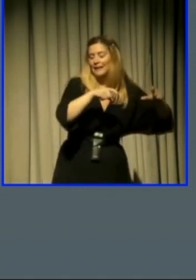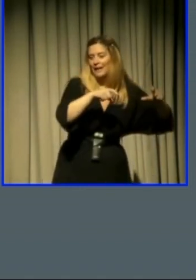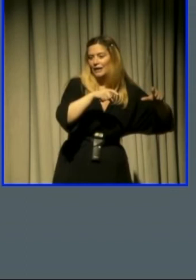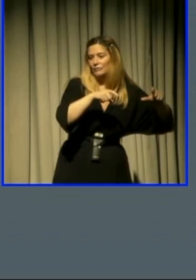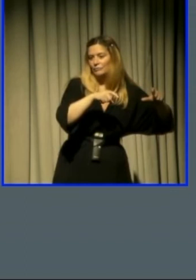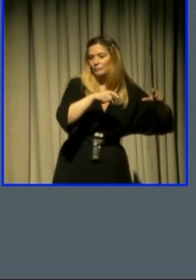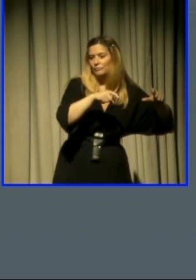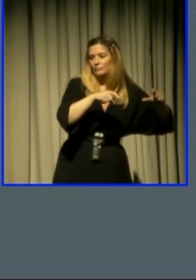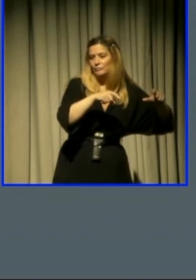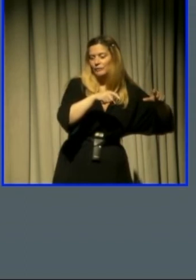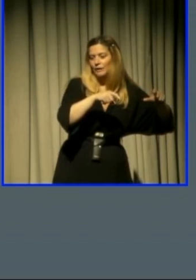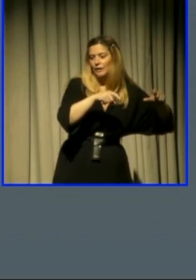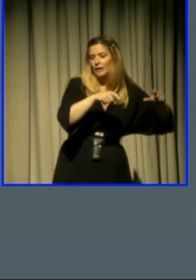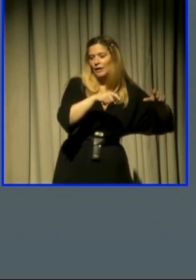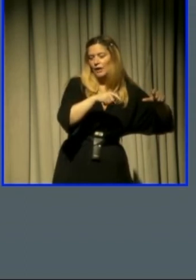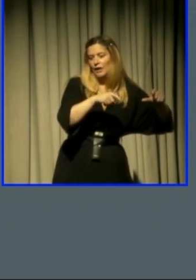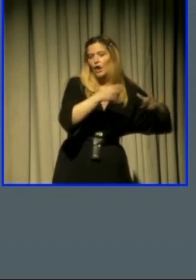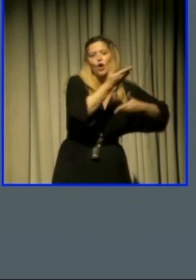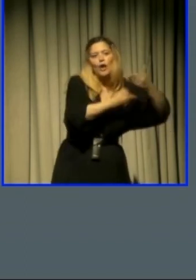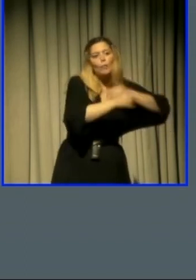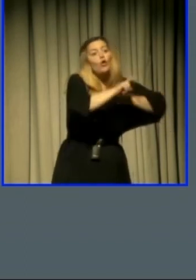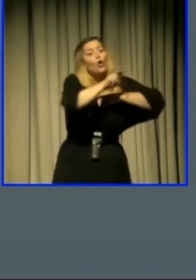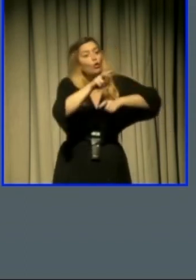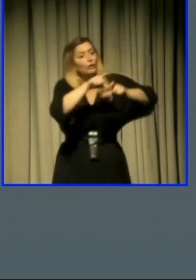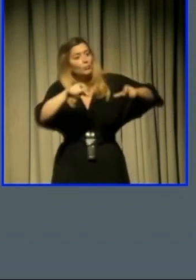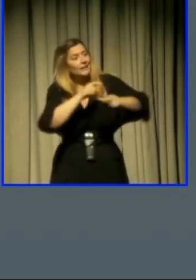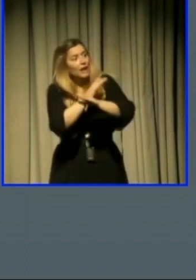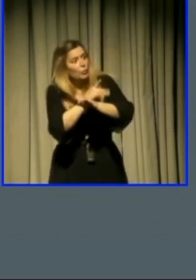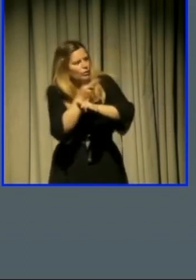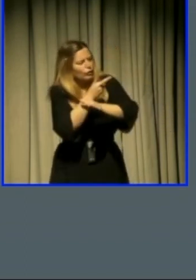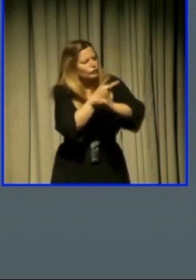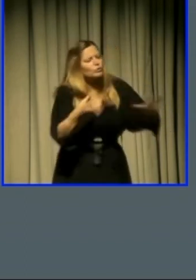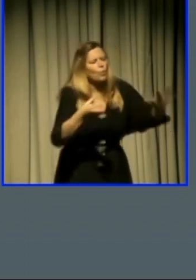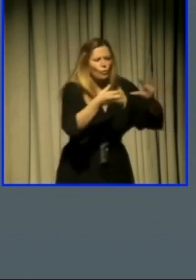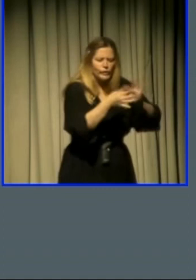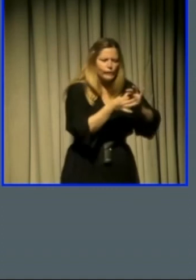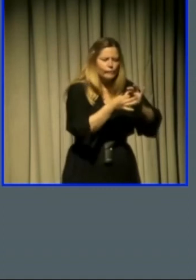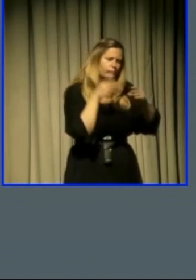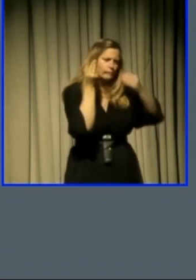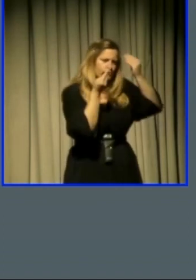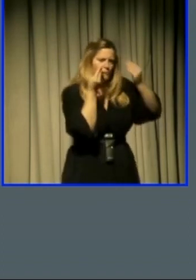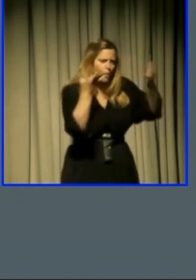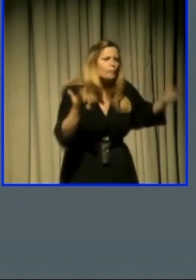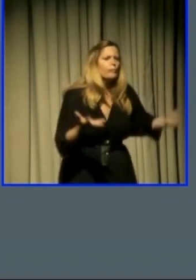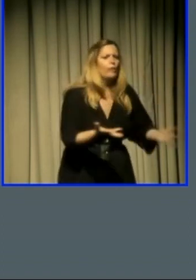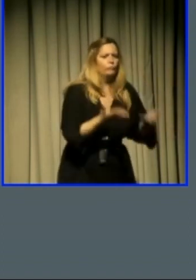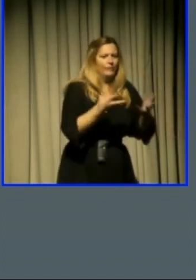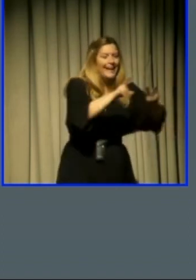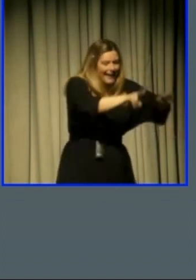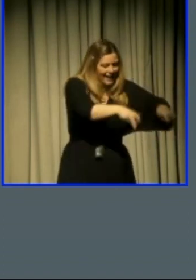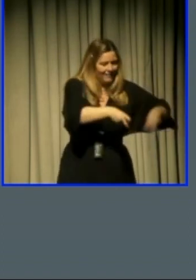and they joined forces to encourage recycling and reuse of their clothing range for